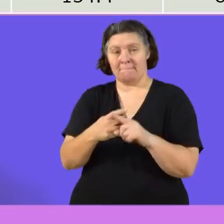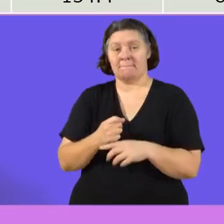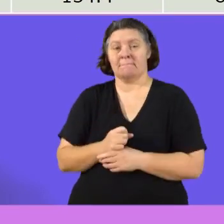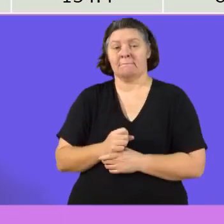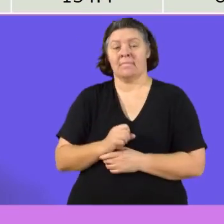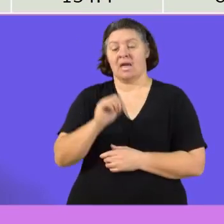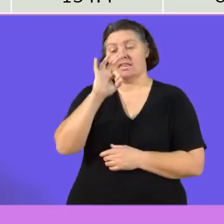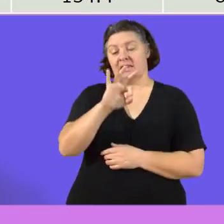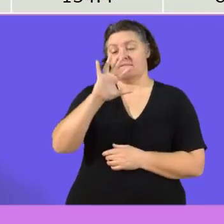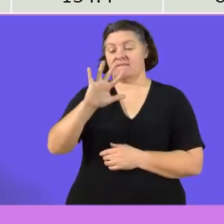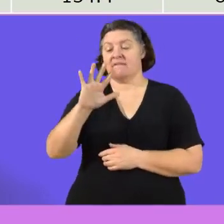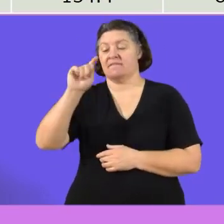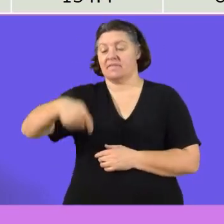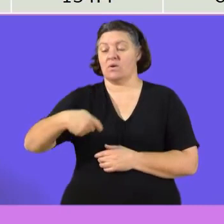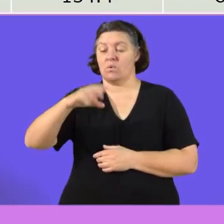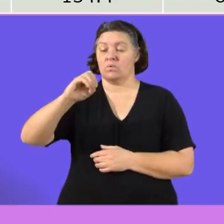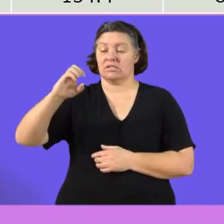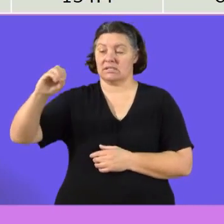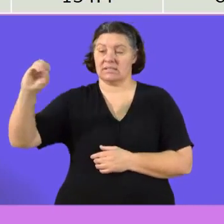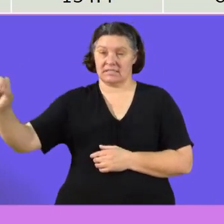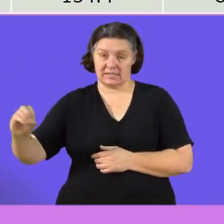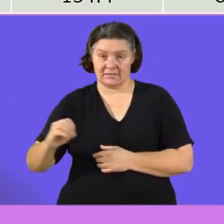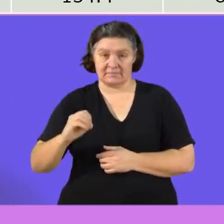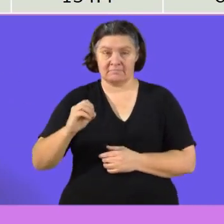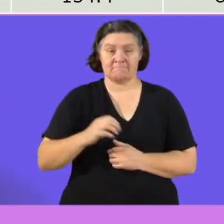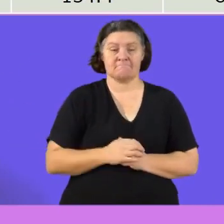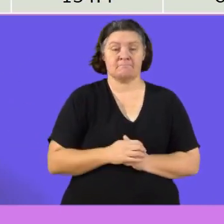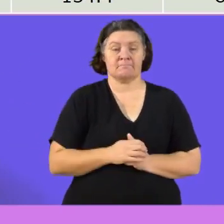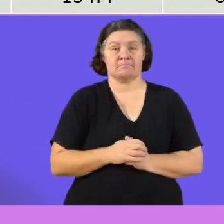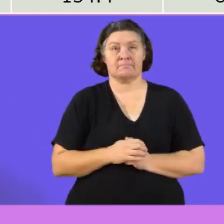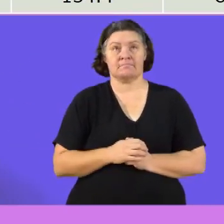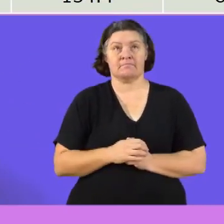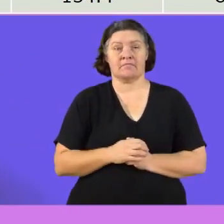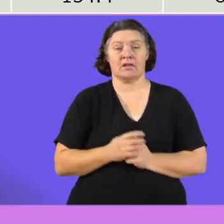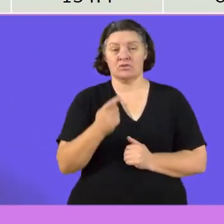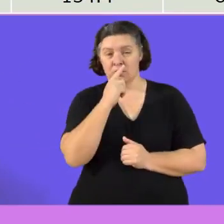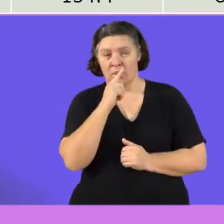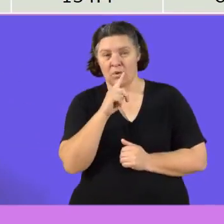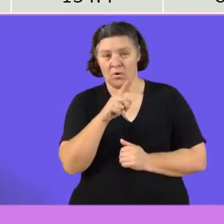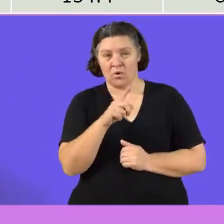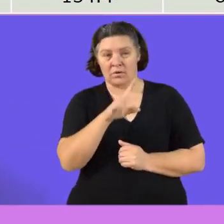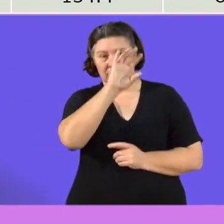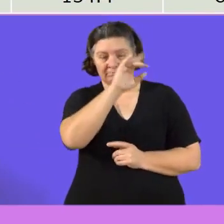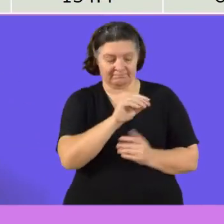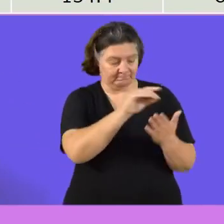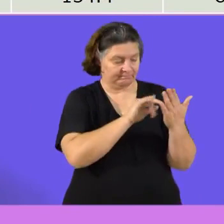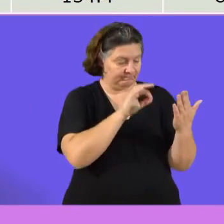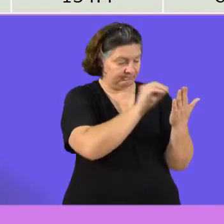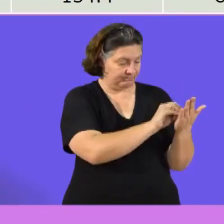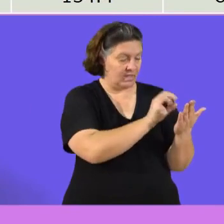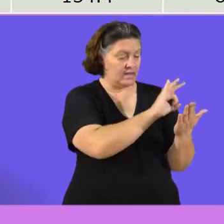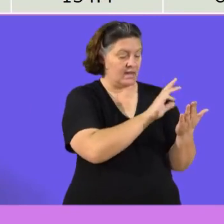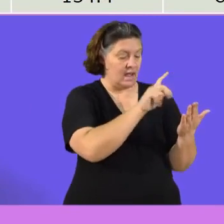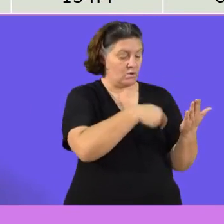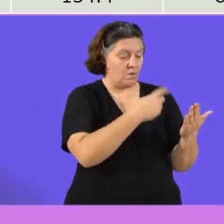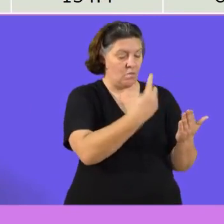39.1 multiply by the 35,000 kilometers he traveled per year. So let's